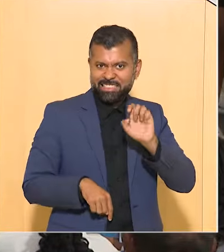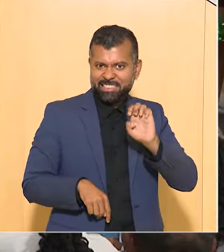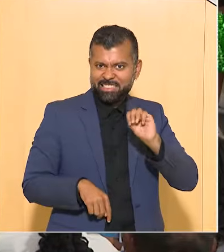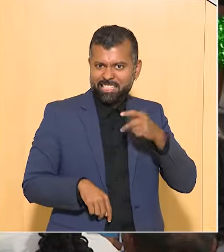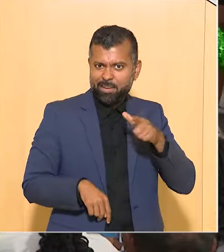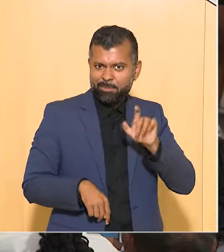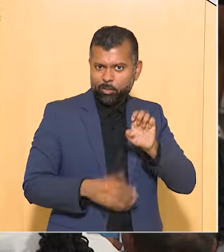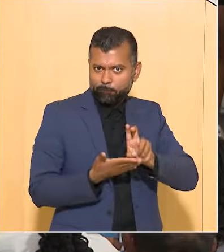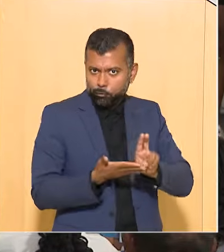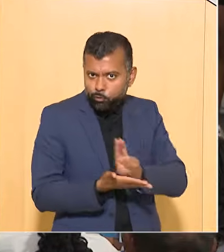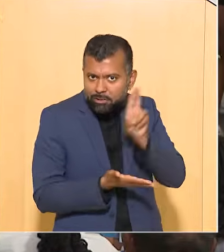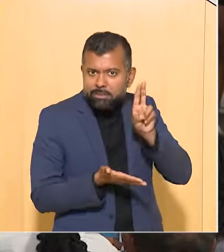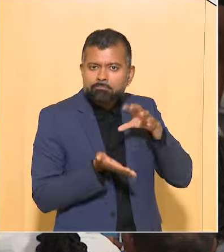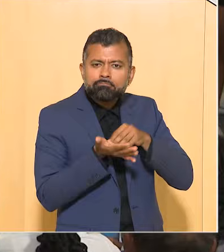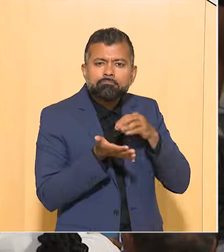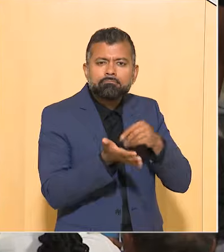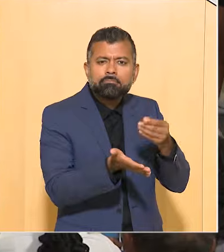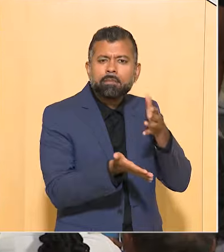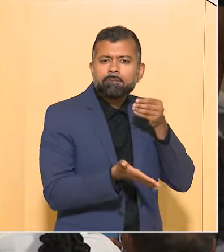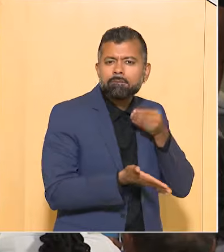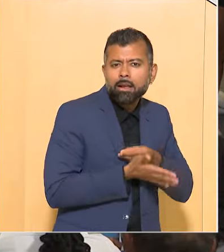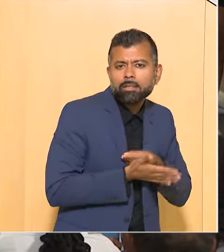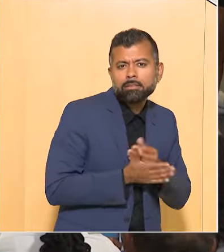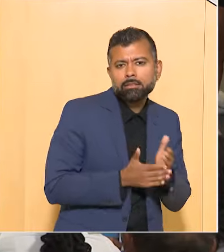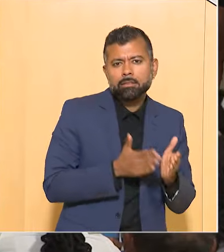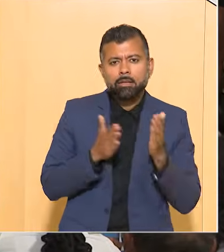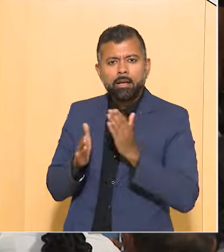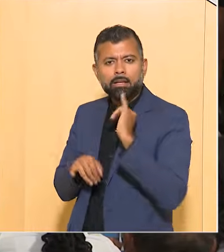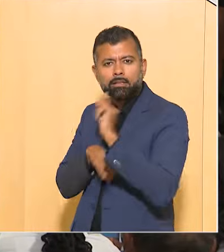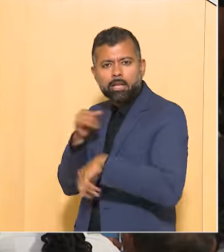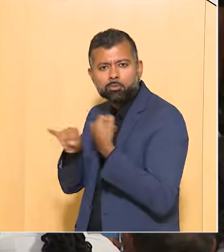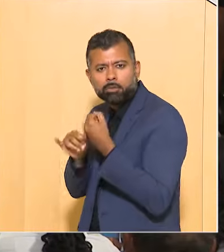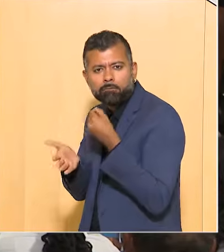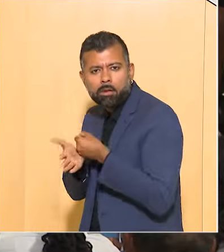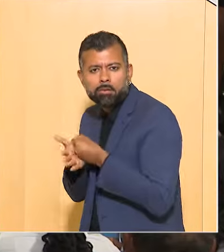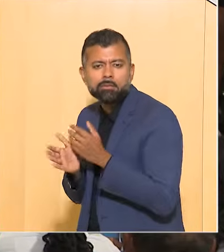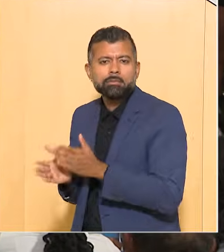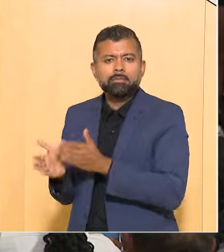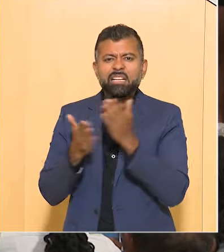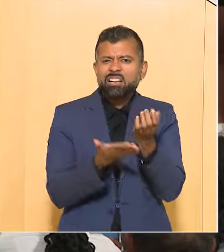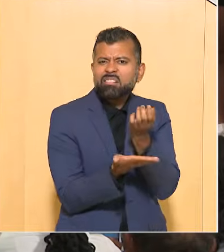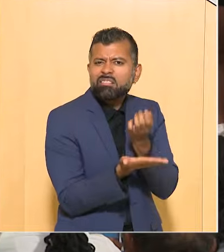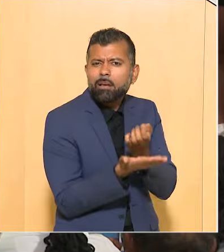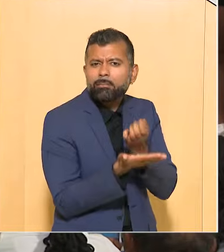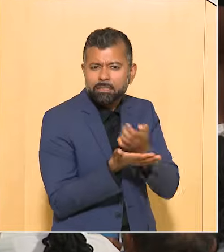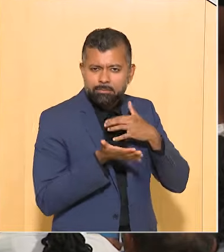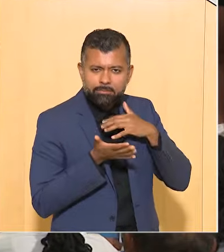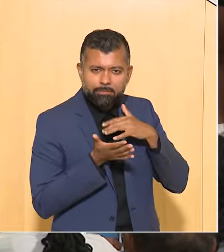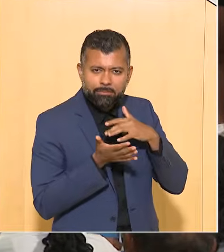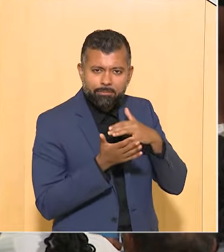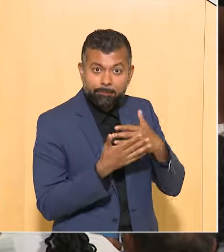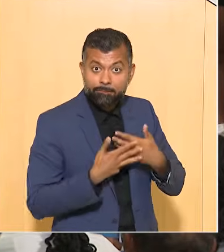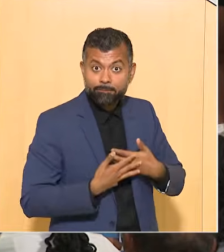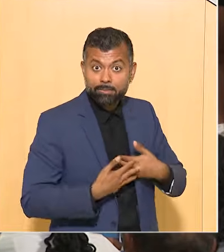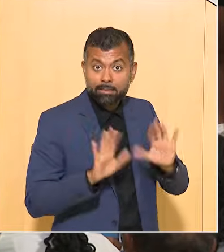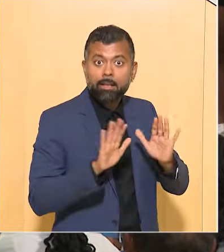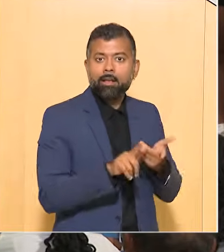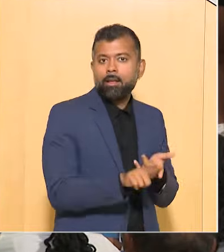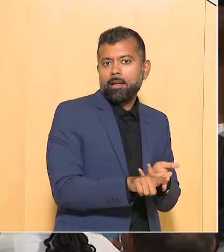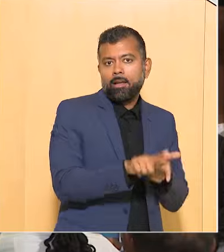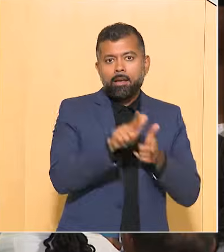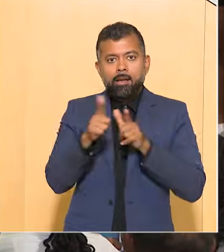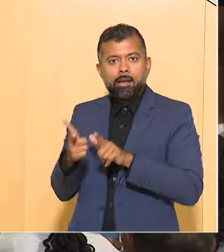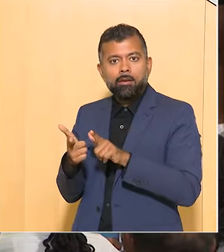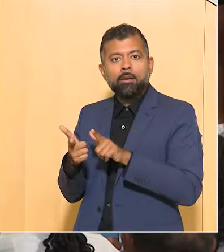and much more. And after those 5 weeks of classroom learning and internships, they will participate in a college tour of